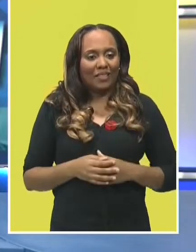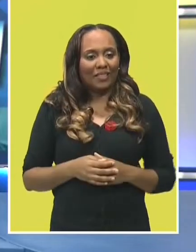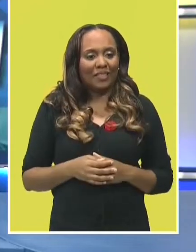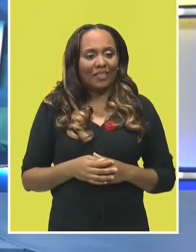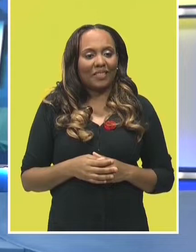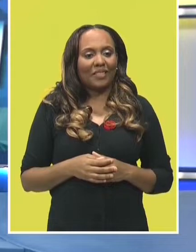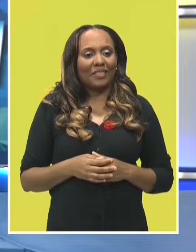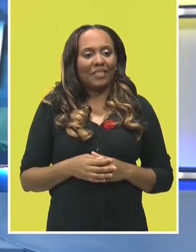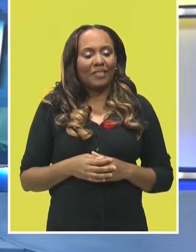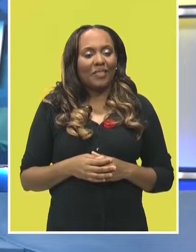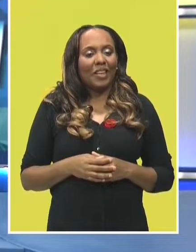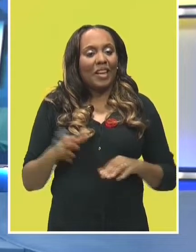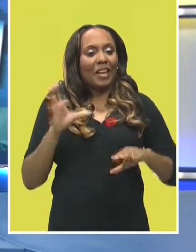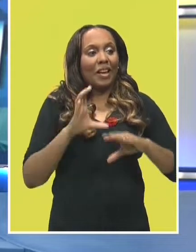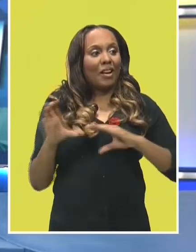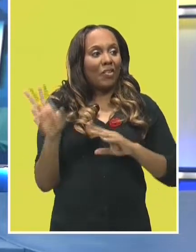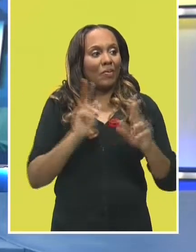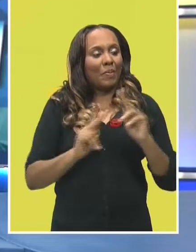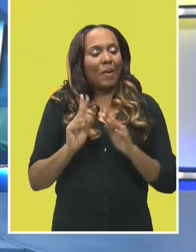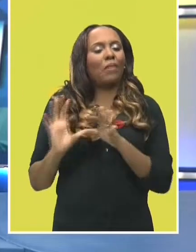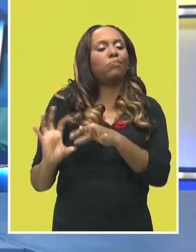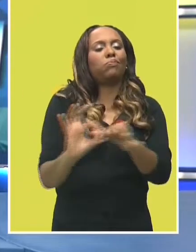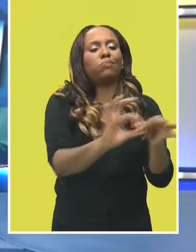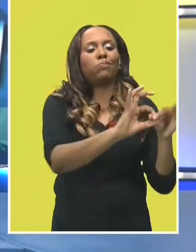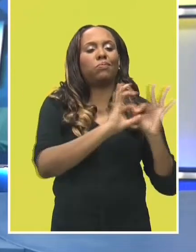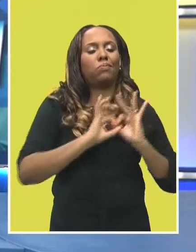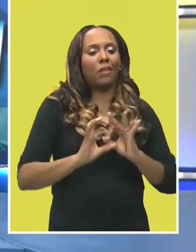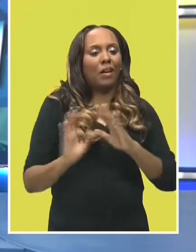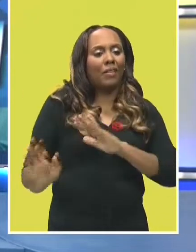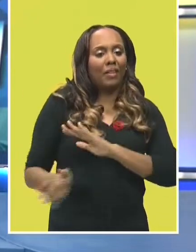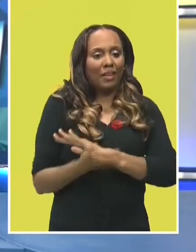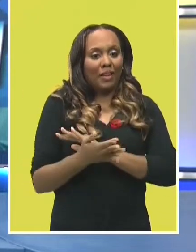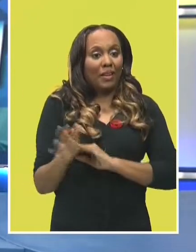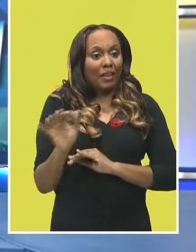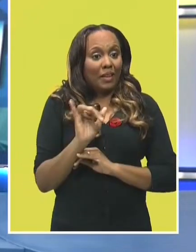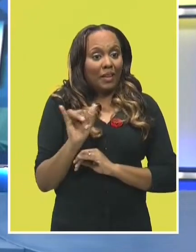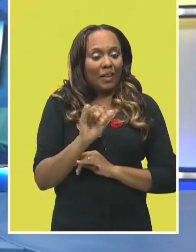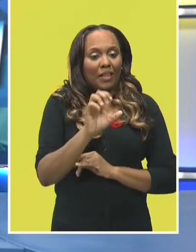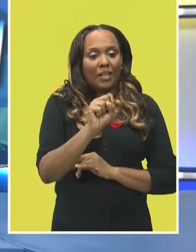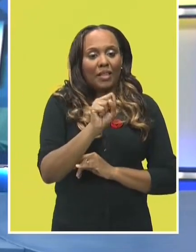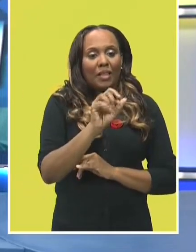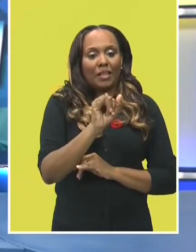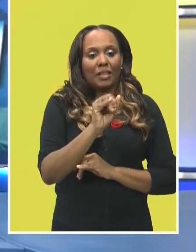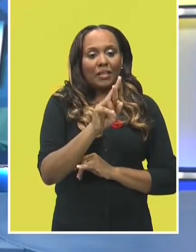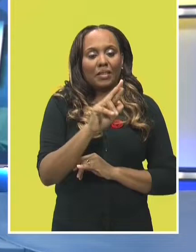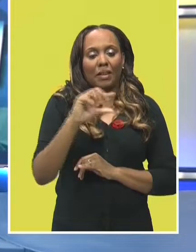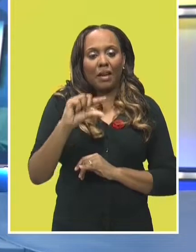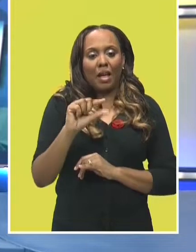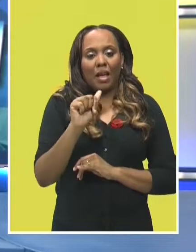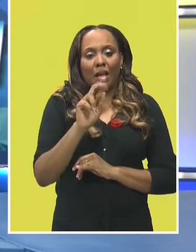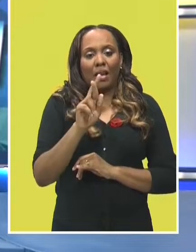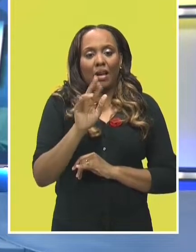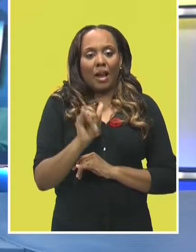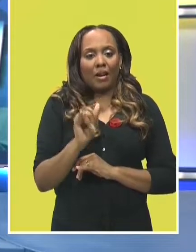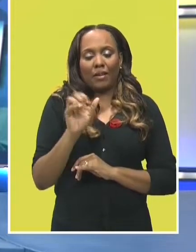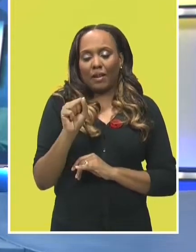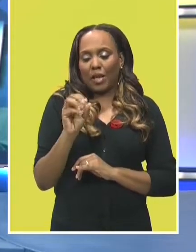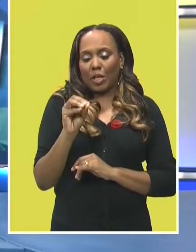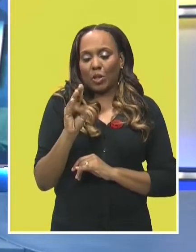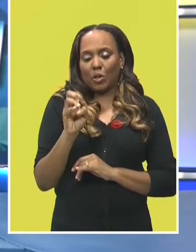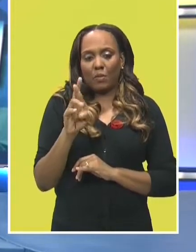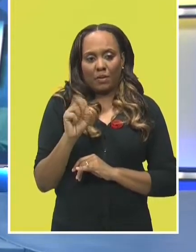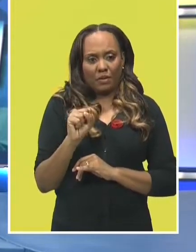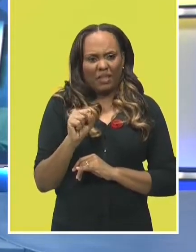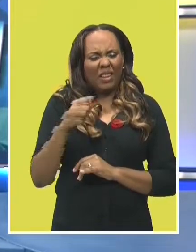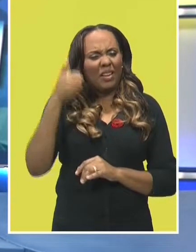Cricket unites the Caribbean and Sir Gary unites Barbadians. Just like the thousands that will be coming home for Regathering 2020, many came